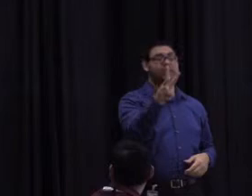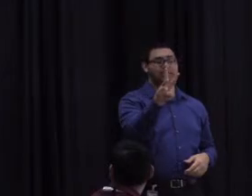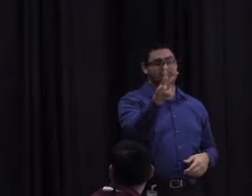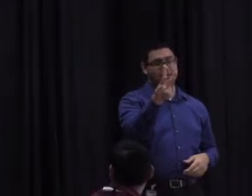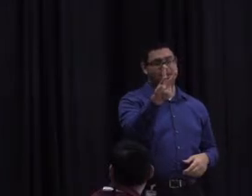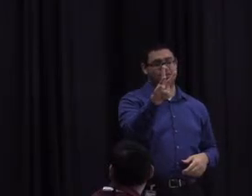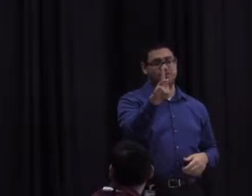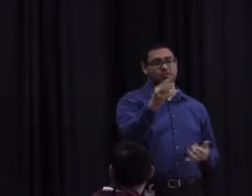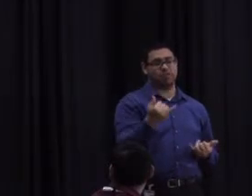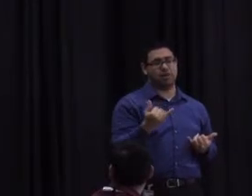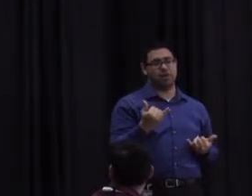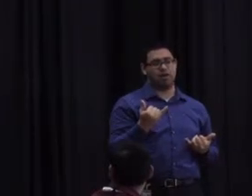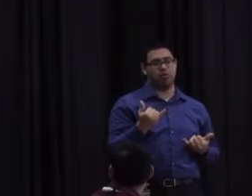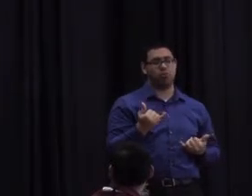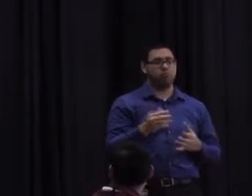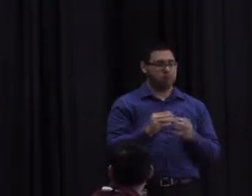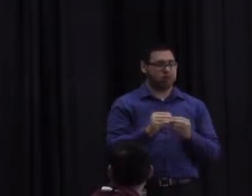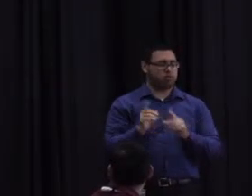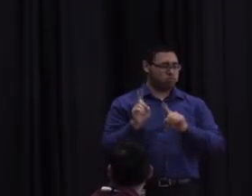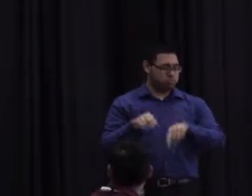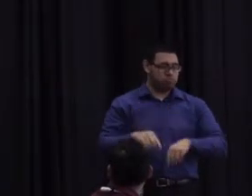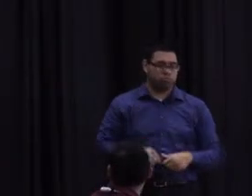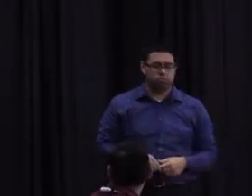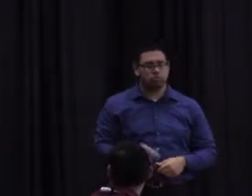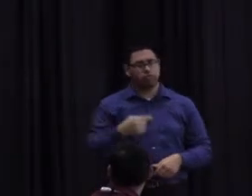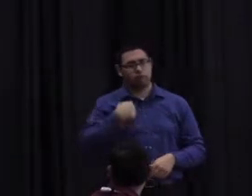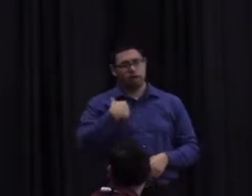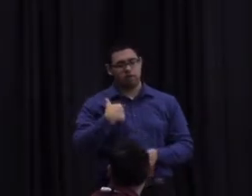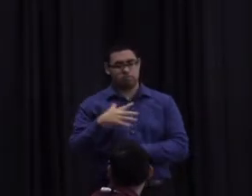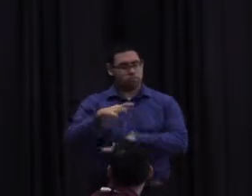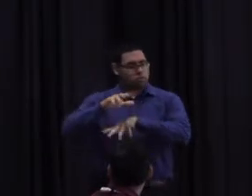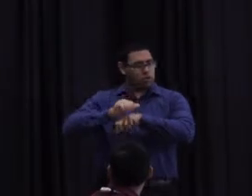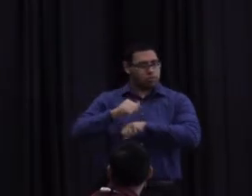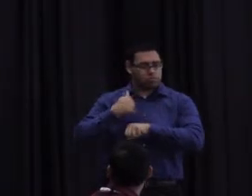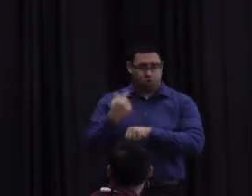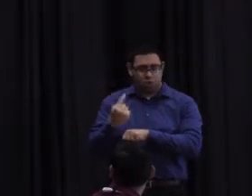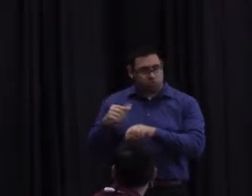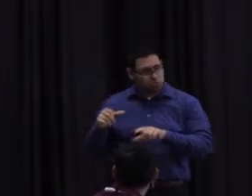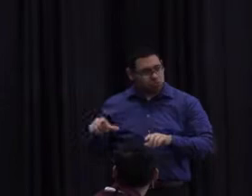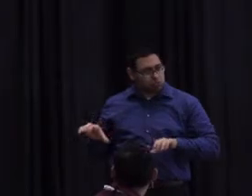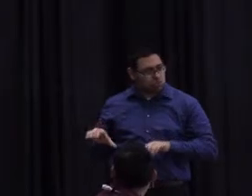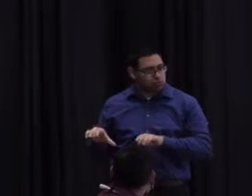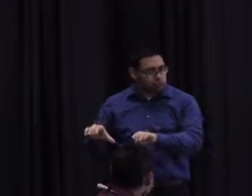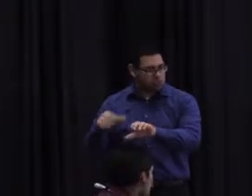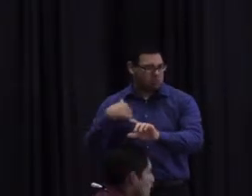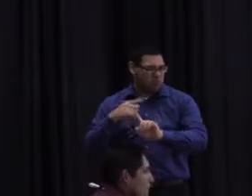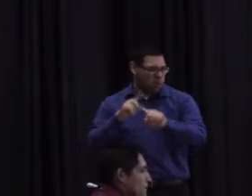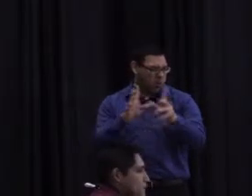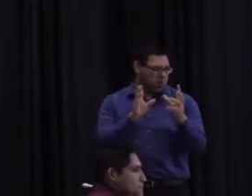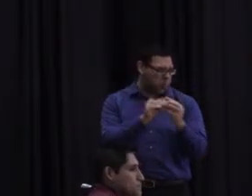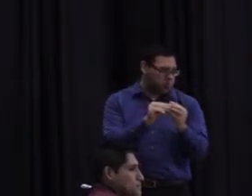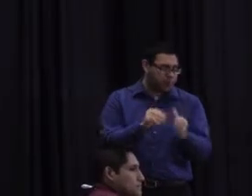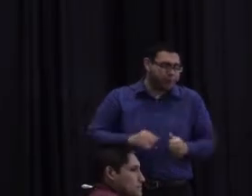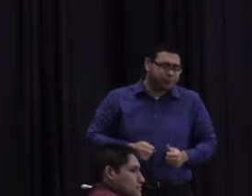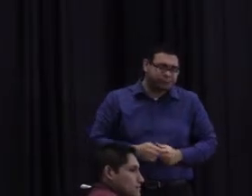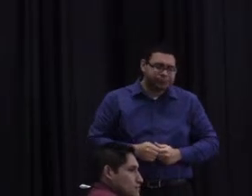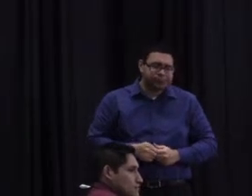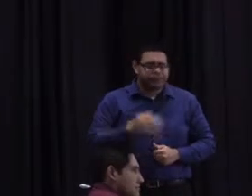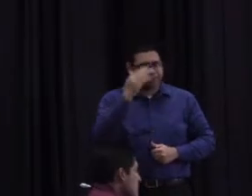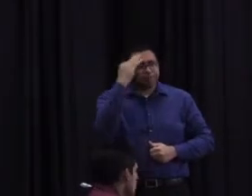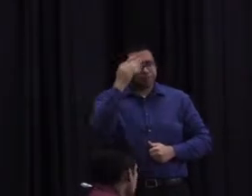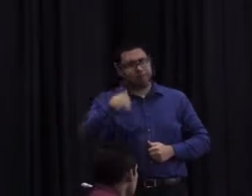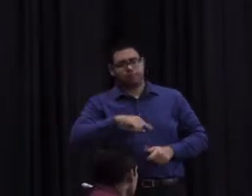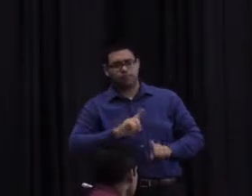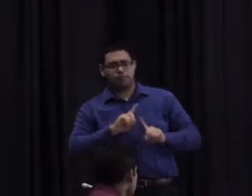216. Okay. I have a ritual that I always do when I go to conferences. You know, when we